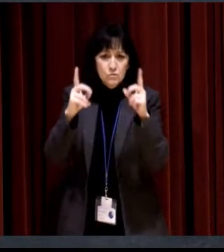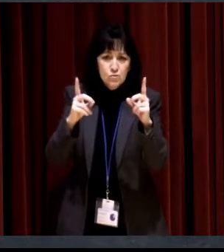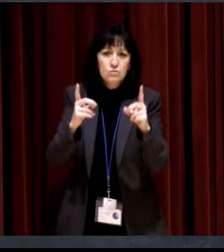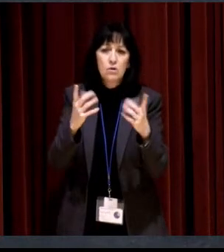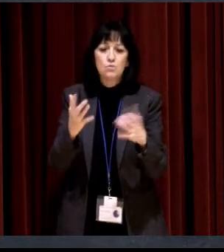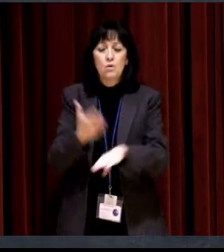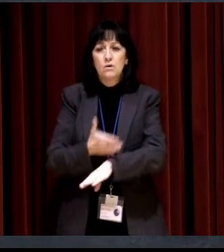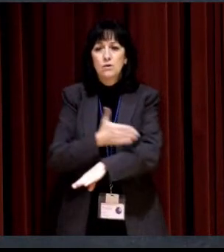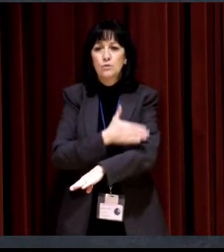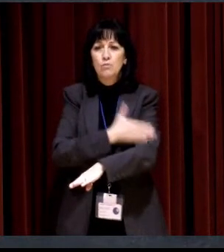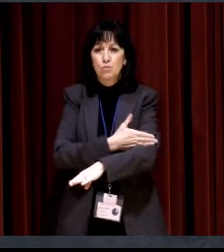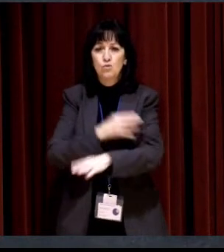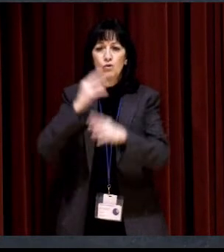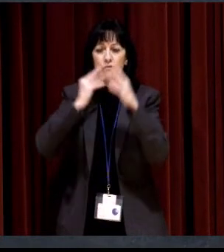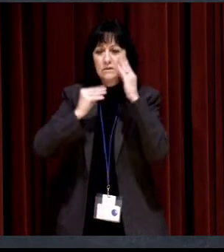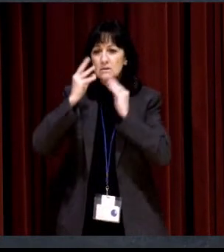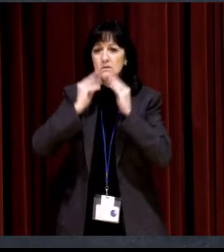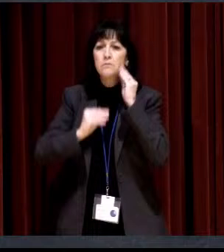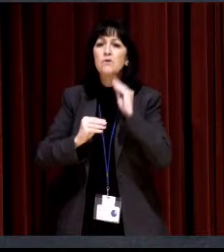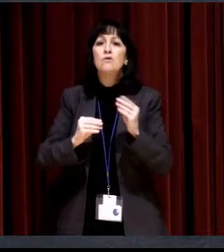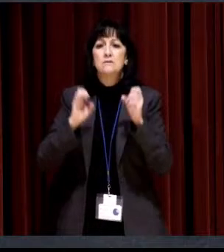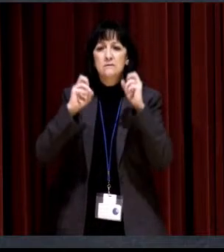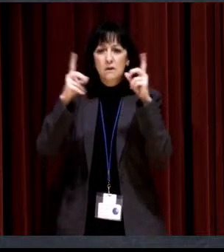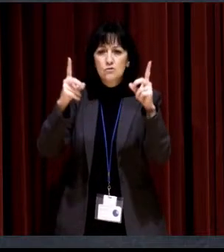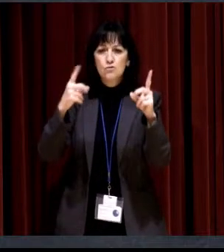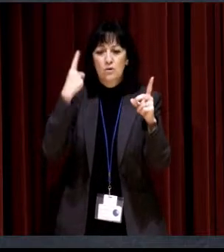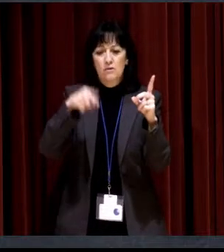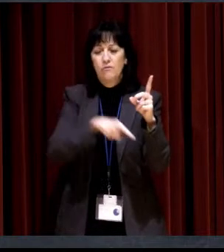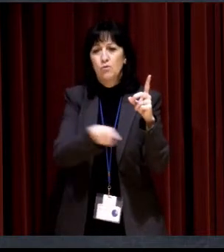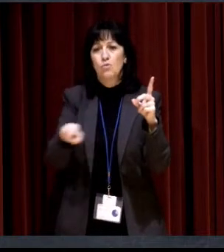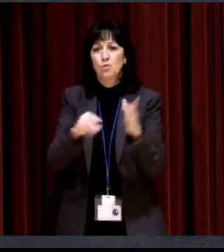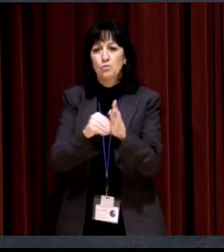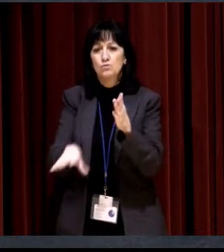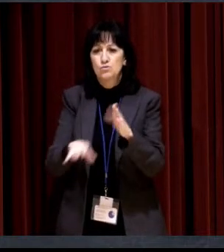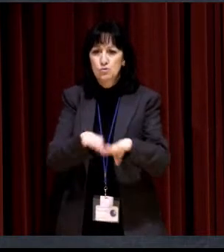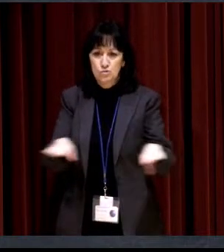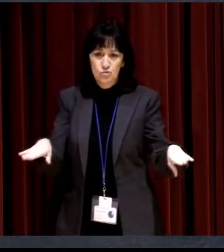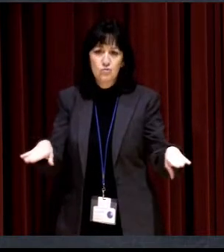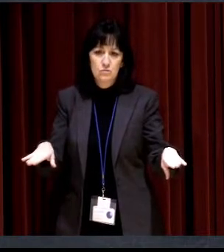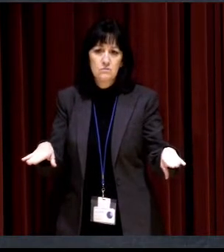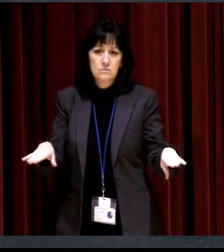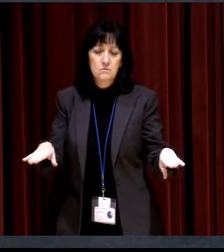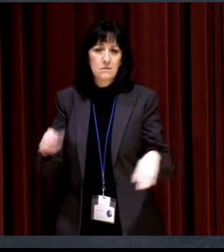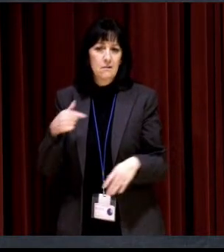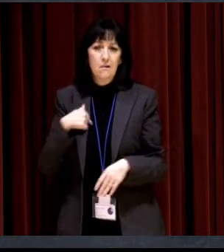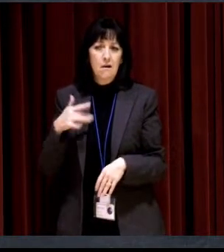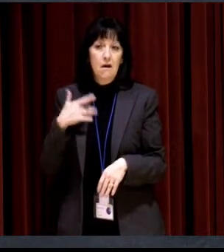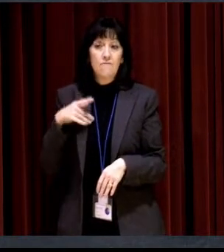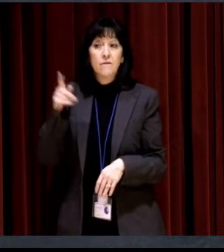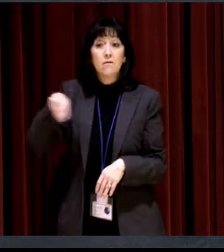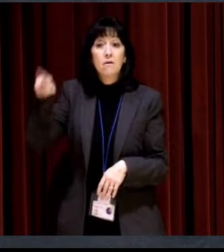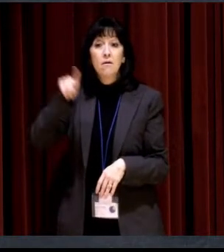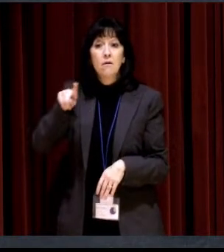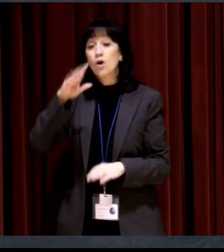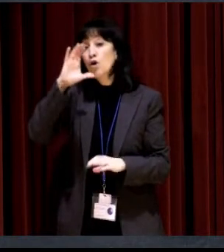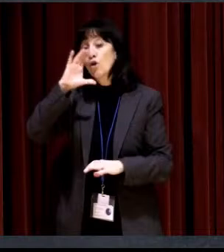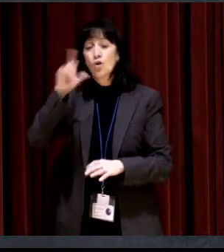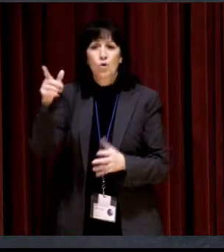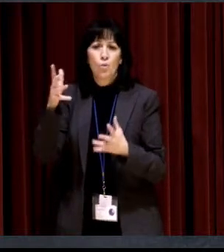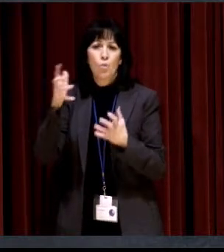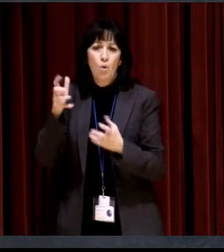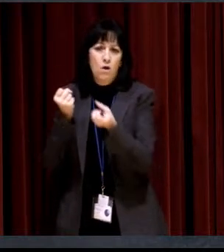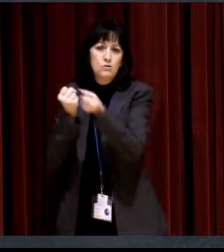thinking about that. We just have to put them in systems where they can be successful. And I believe